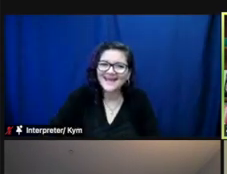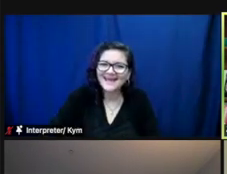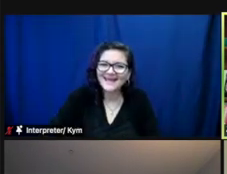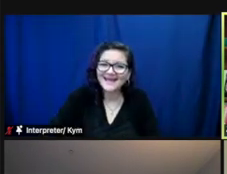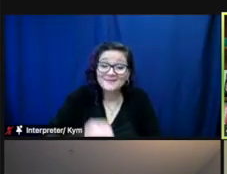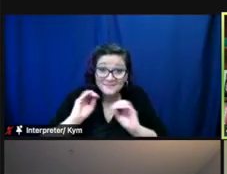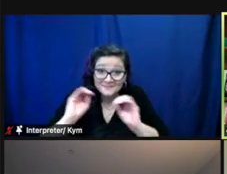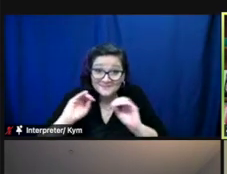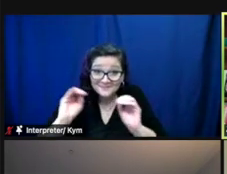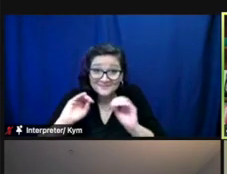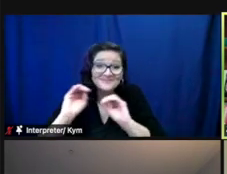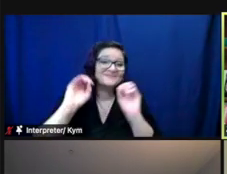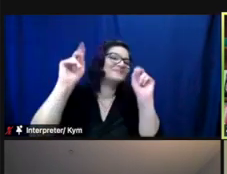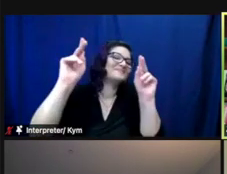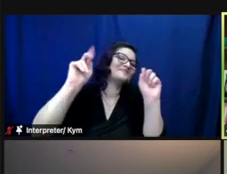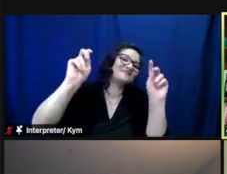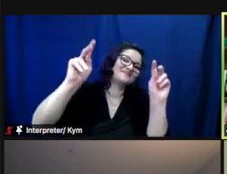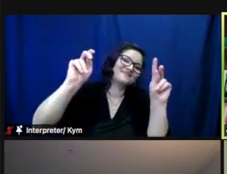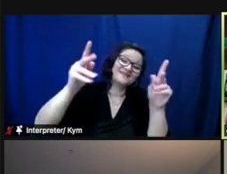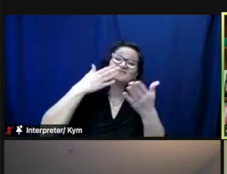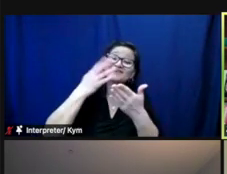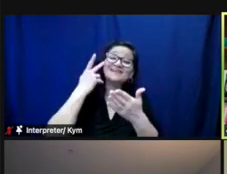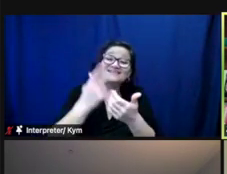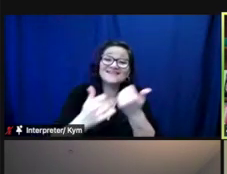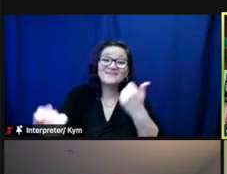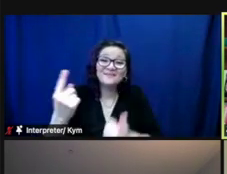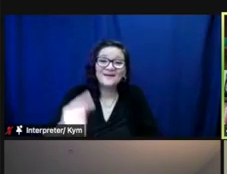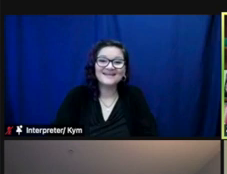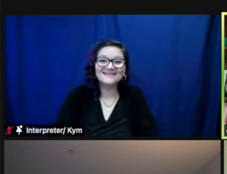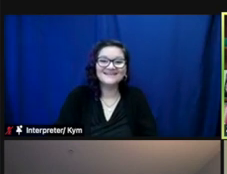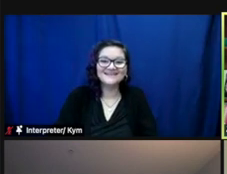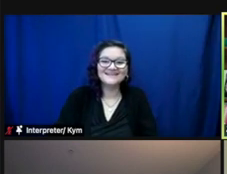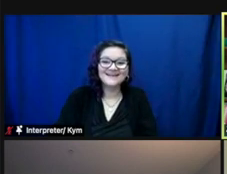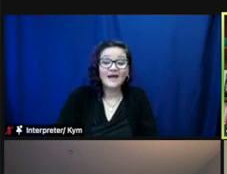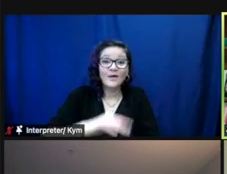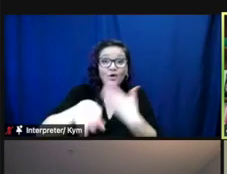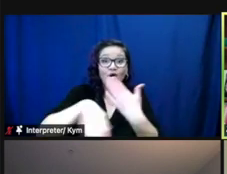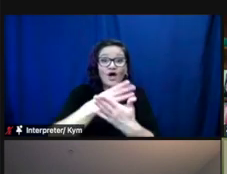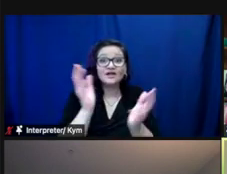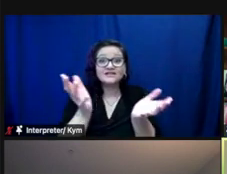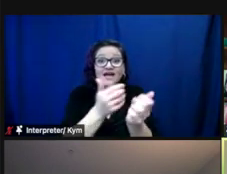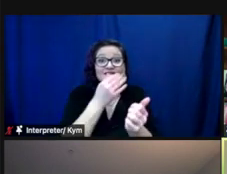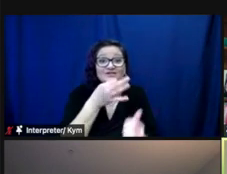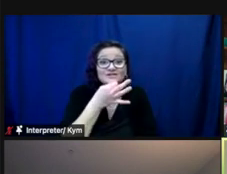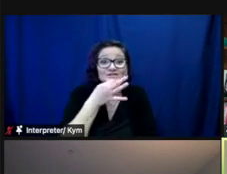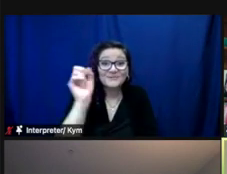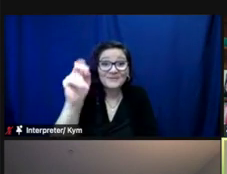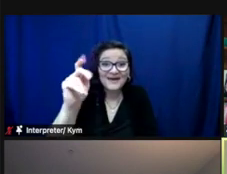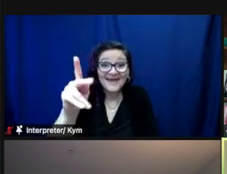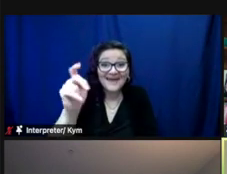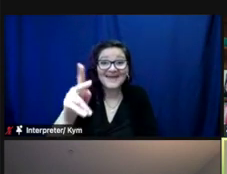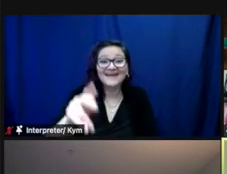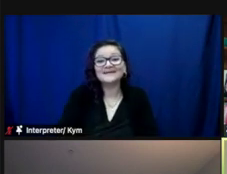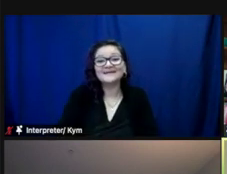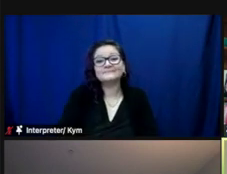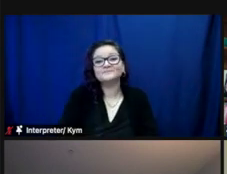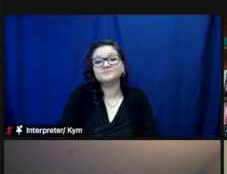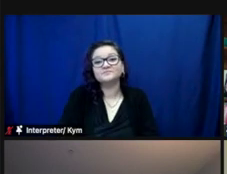Nope, nothing from Harold. Okay, well, it's good to see everybody. And we'll all talk soon. Thank you for joining, Vanessa. It was nice to see you.